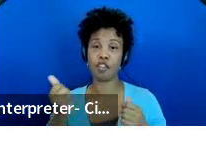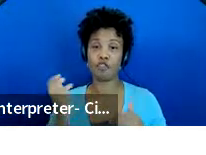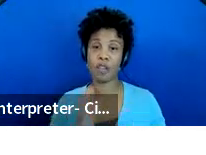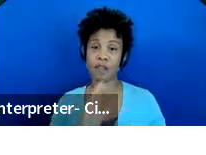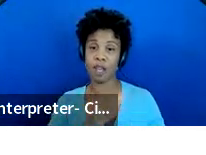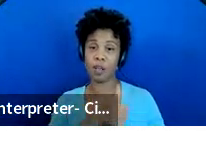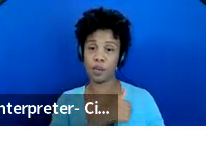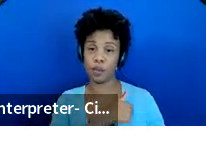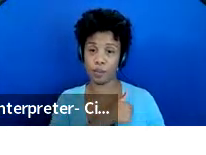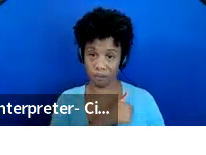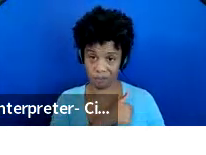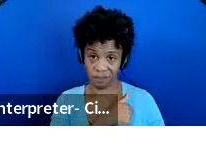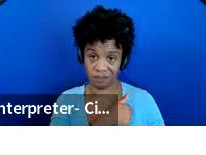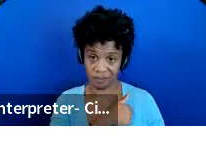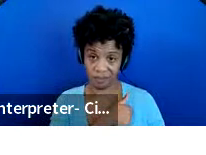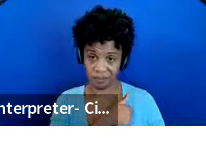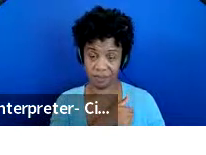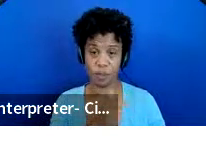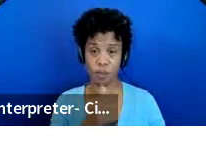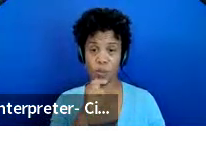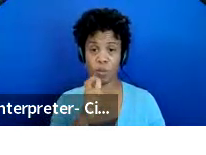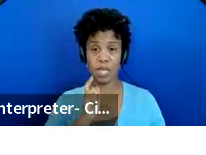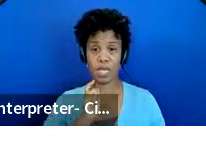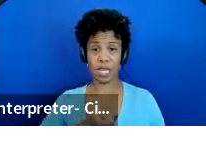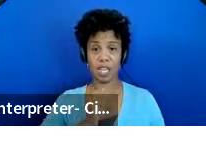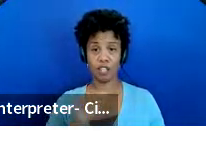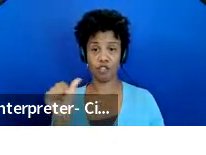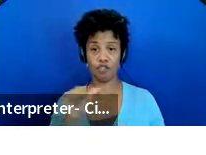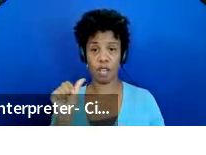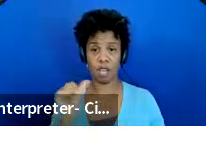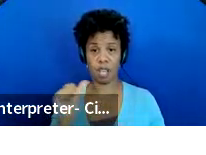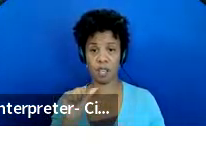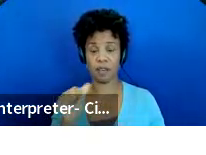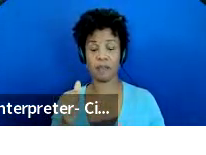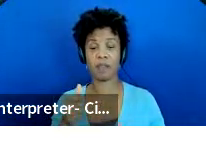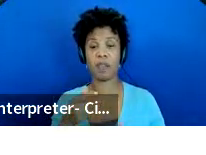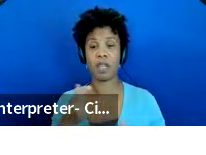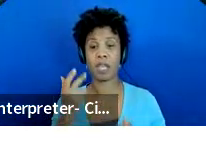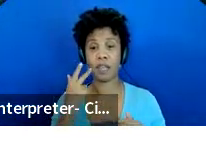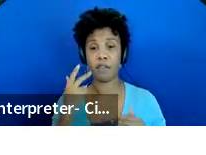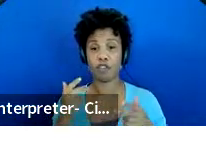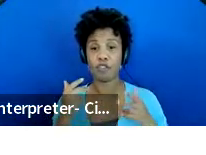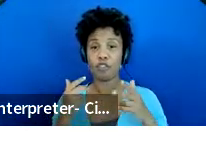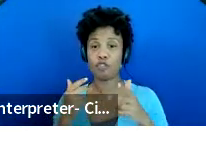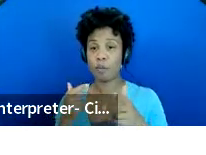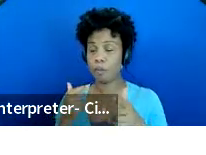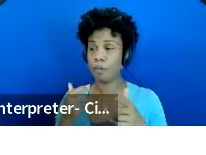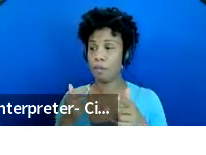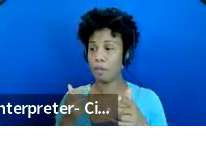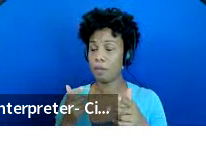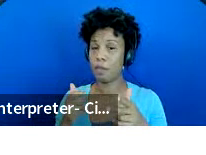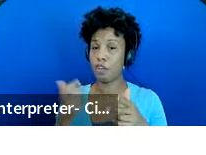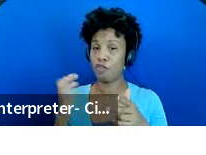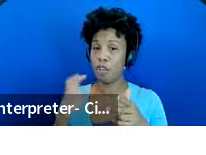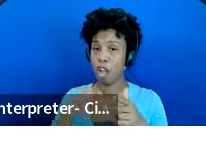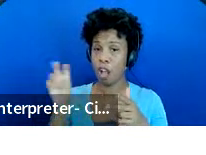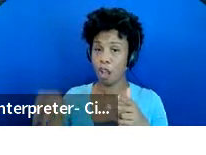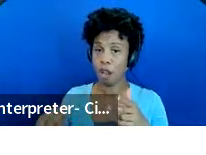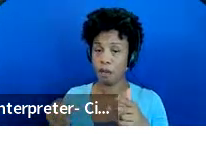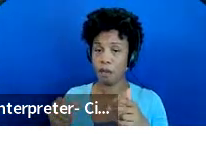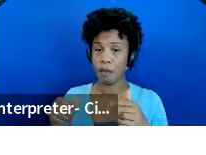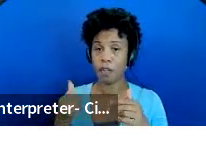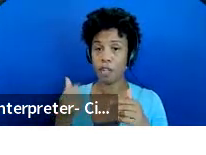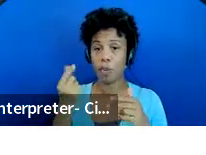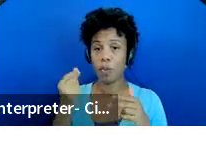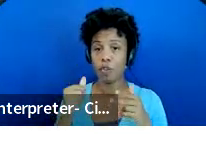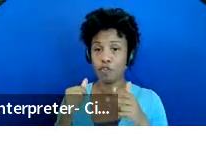So persons with disabilities reported that taxi drivers did not take the time when they were dropping them off so that when they step out of the